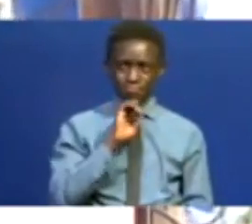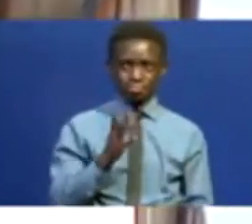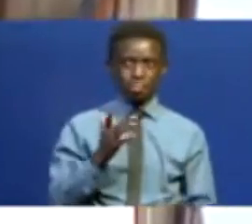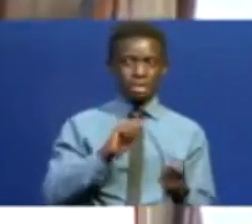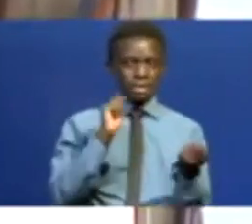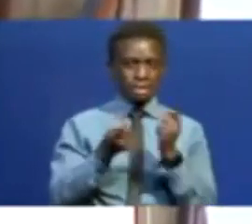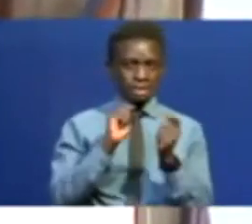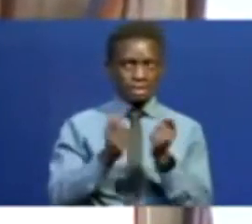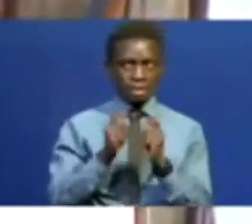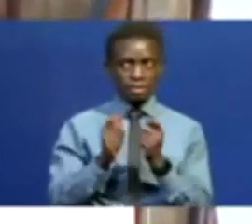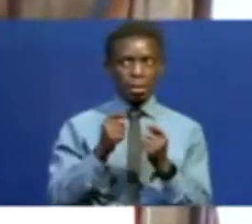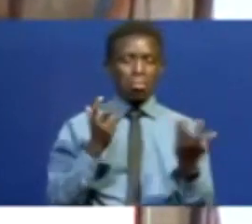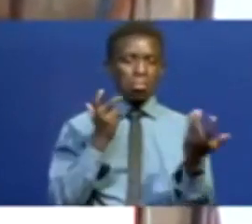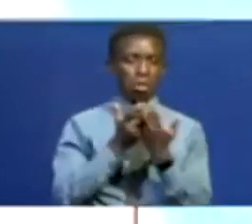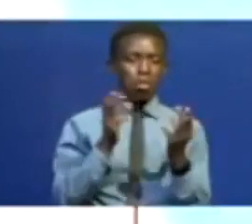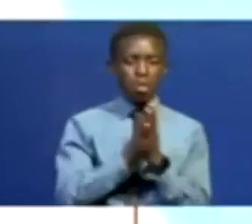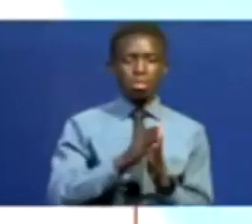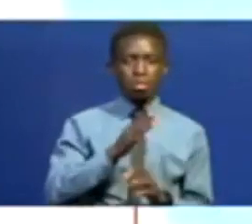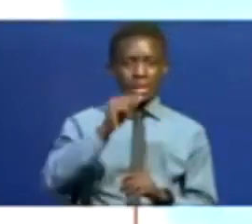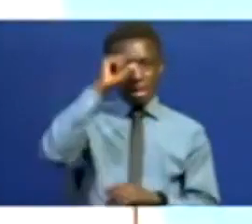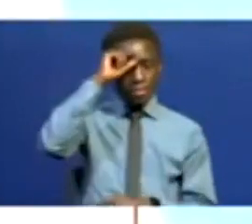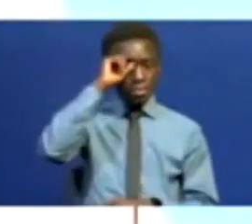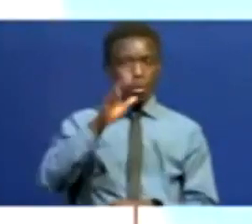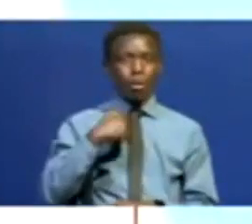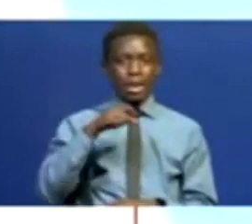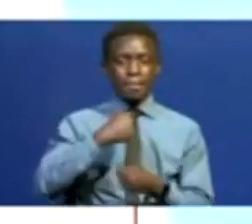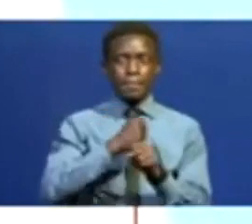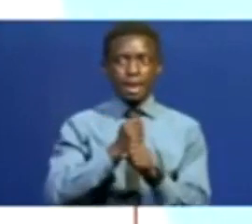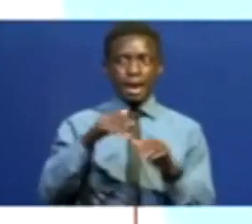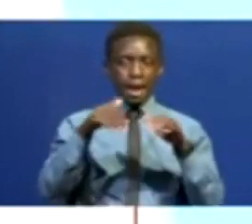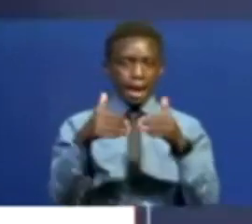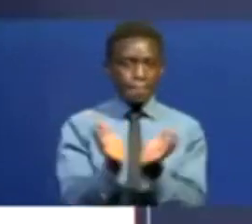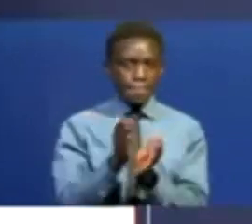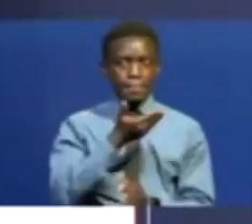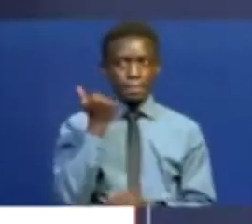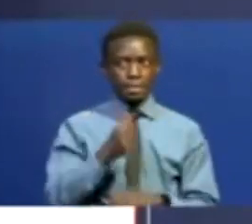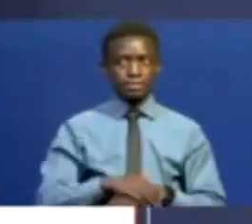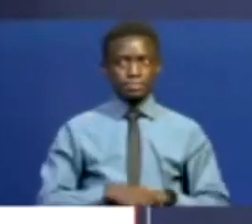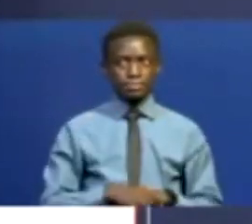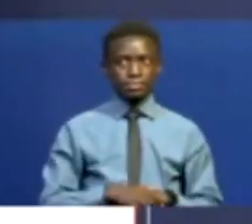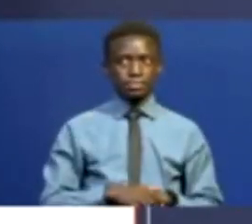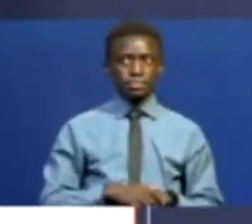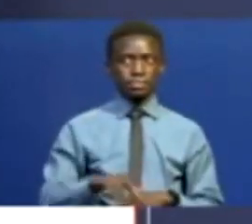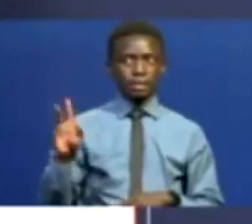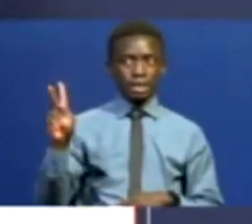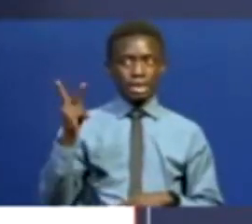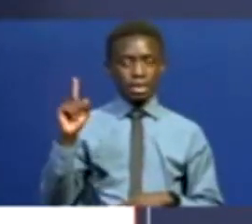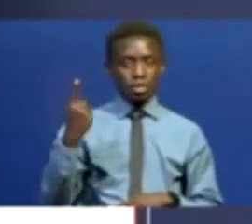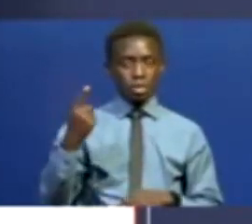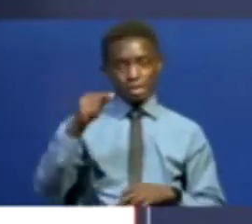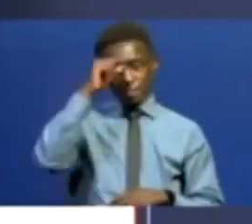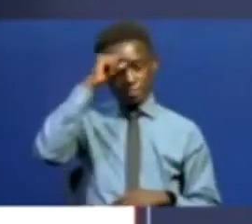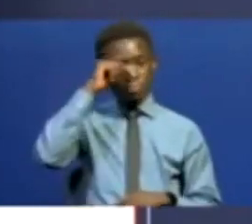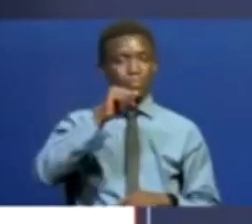na mikakati ya serikali ya kuboresha kampuni hiyo na kuifanya kuimarisha mapato yake. The Kenya Kwanza government made a promise that